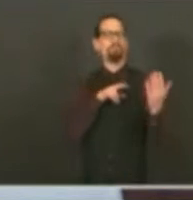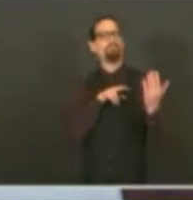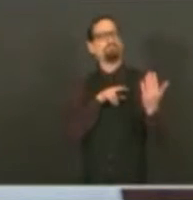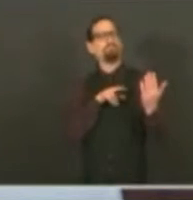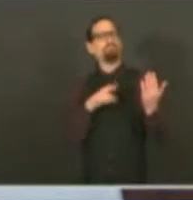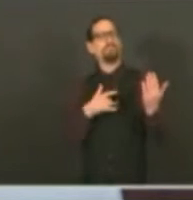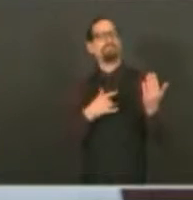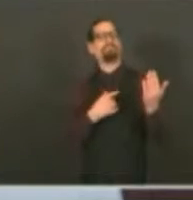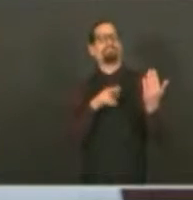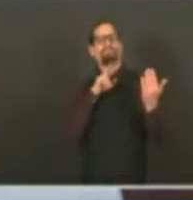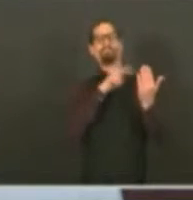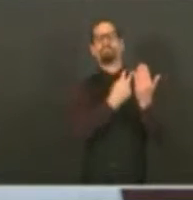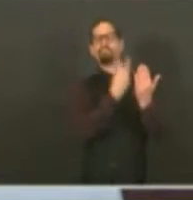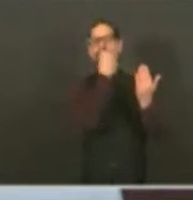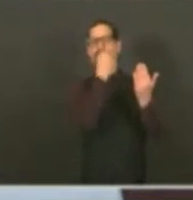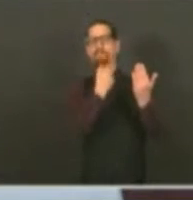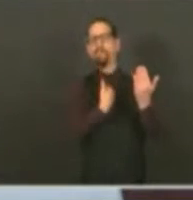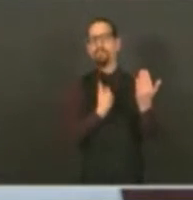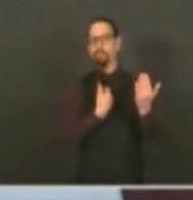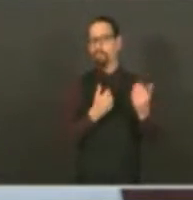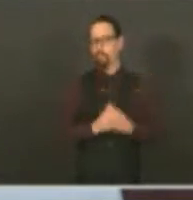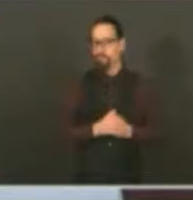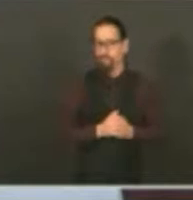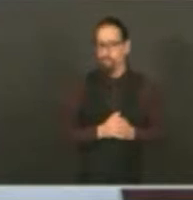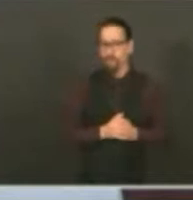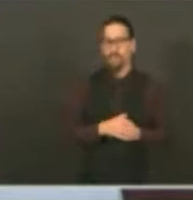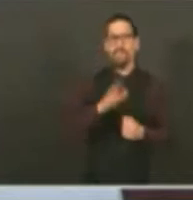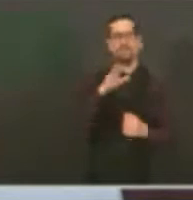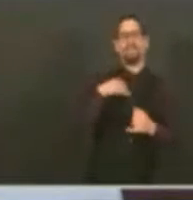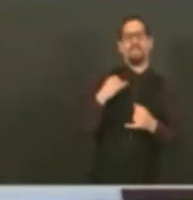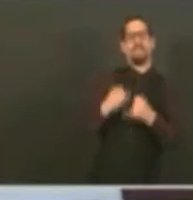And I know Hanukkah is